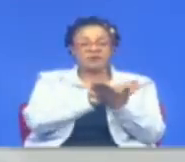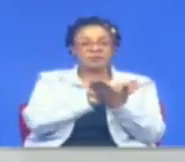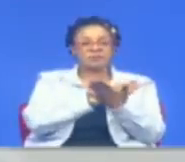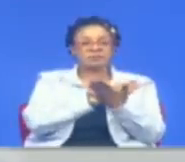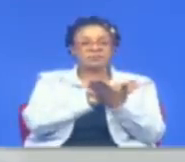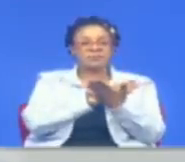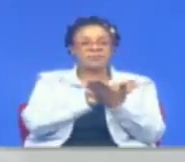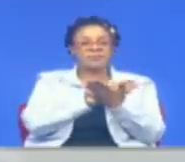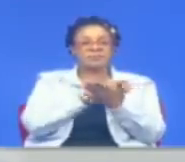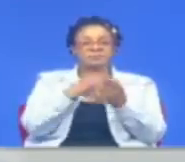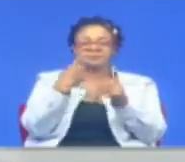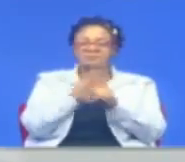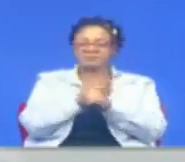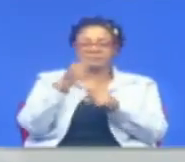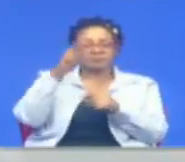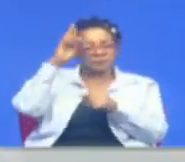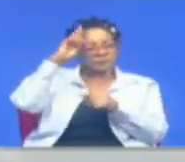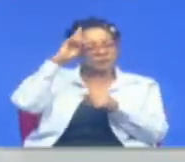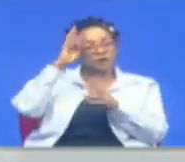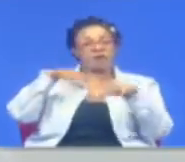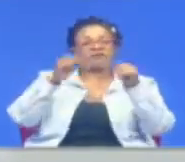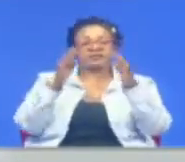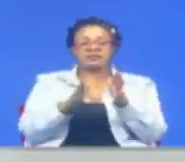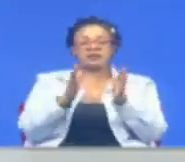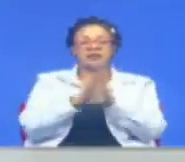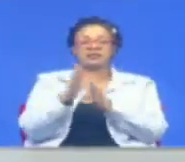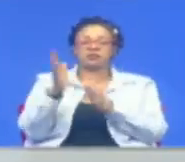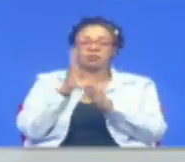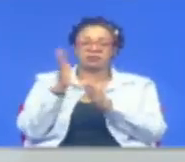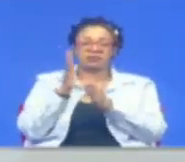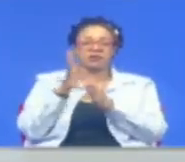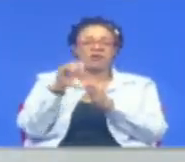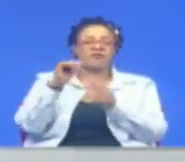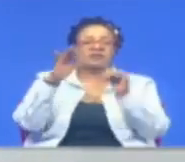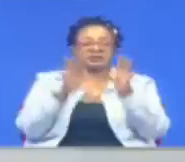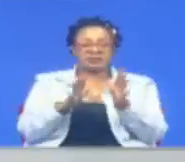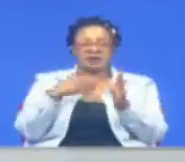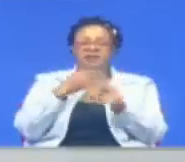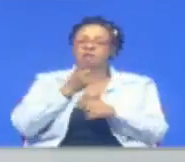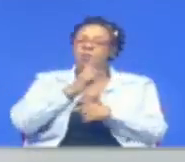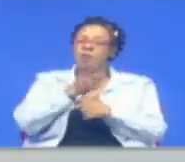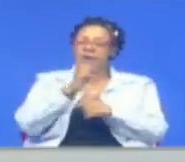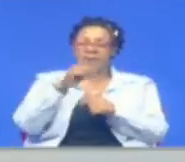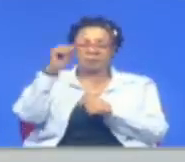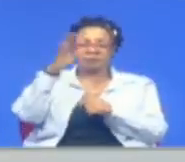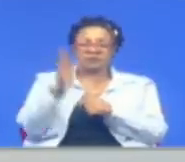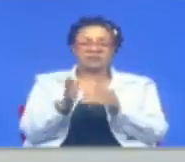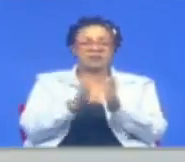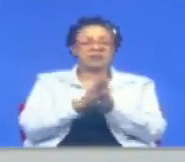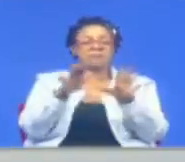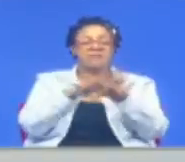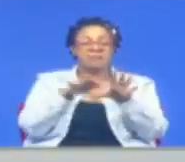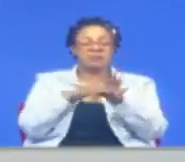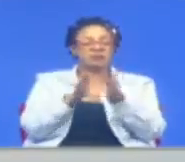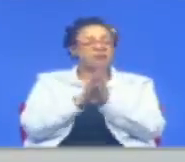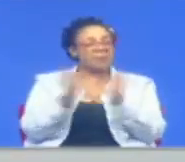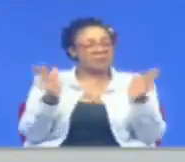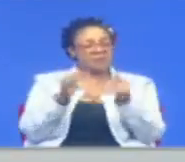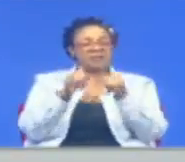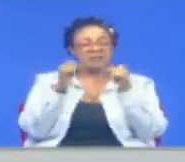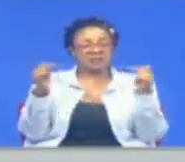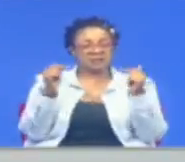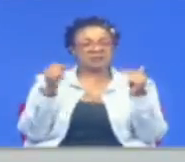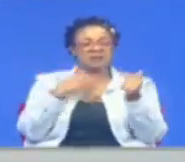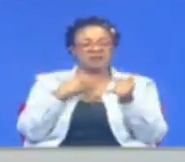different law enforcement and security agencies in Uganda have warned politicians and members of the public against fomenting